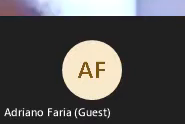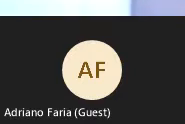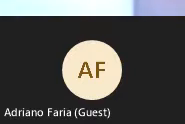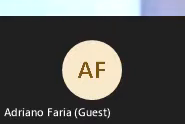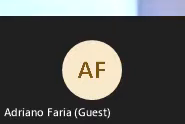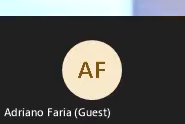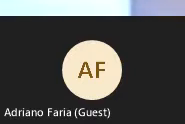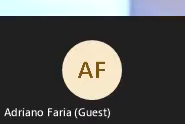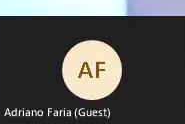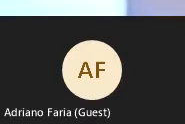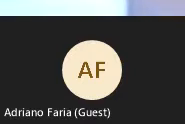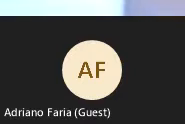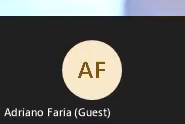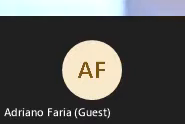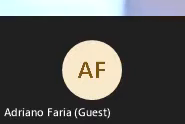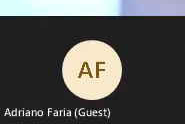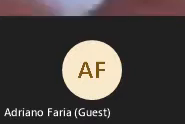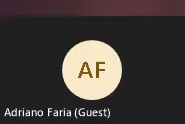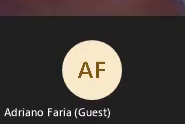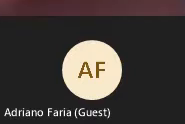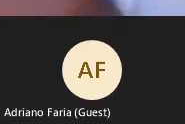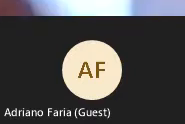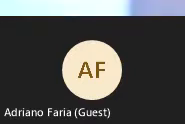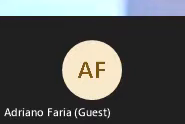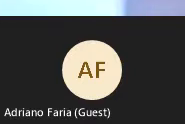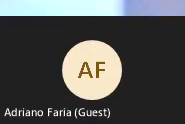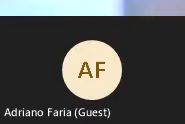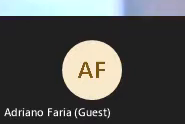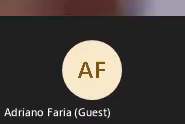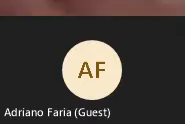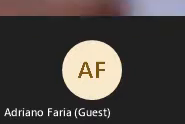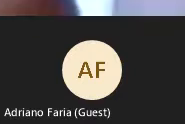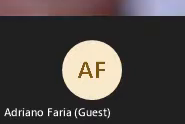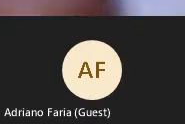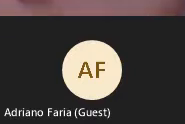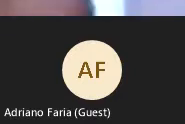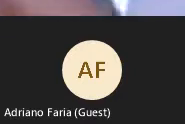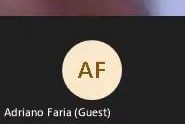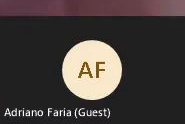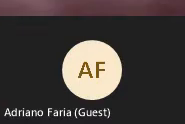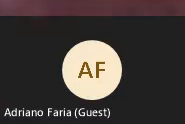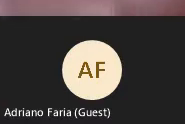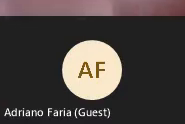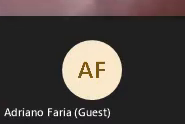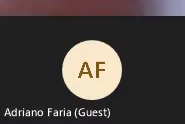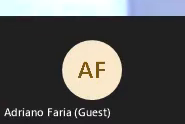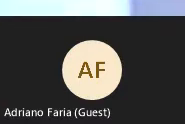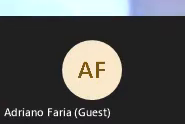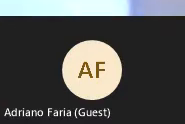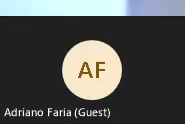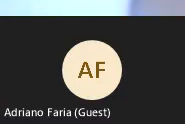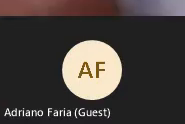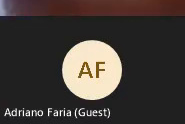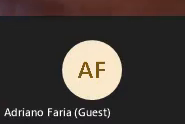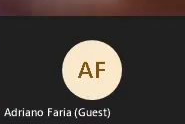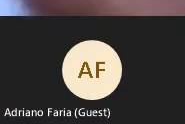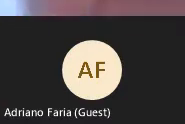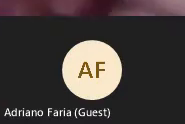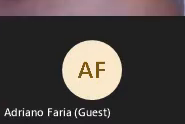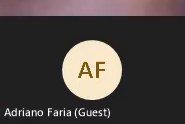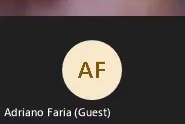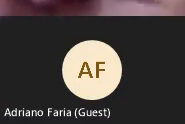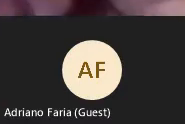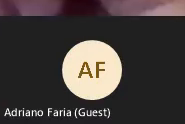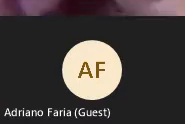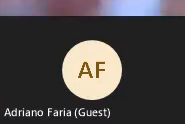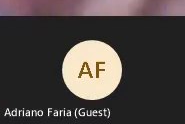myModules. All right, so that's definitely something that came up. Okay, we're going to look at the My Life, how to do the